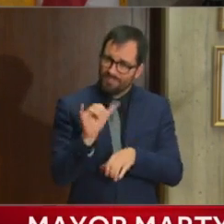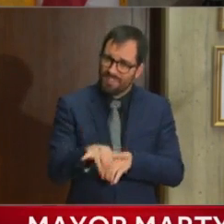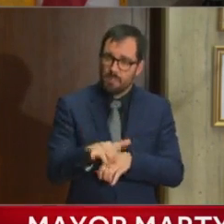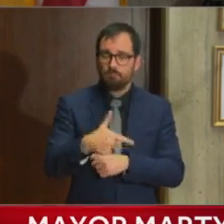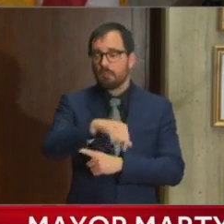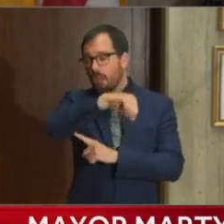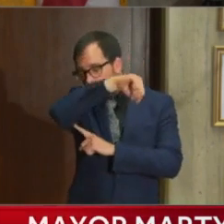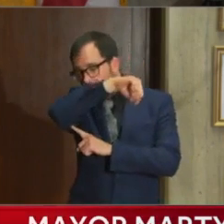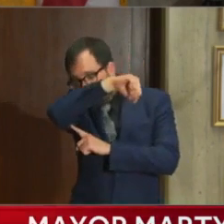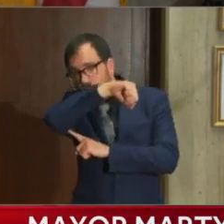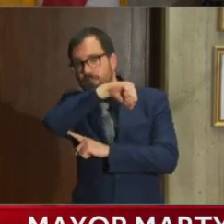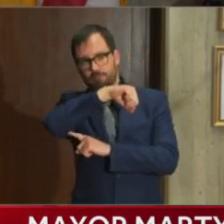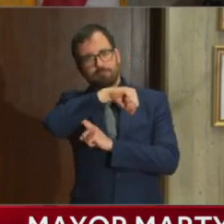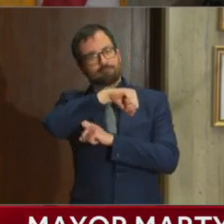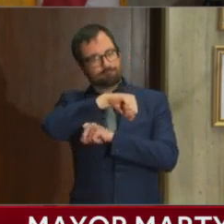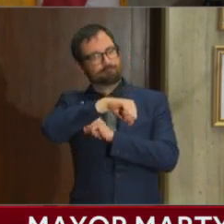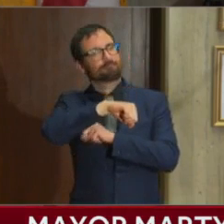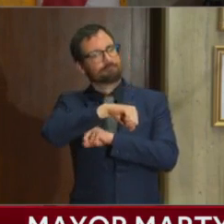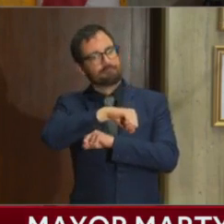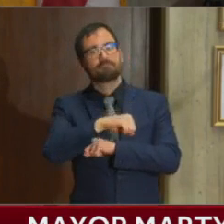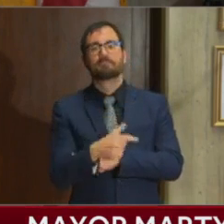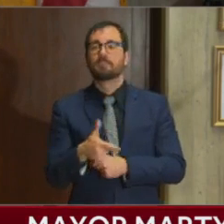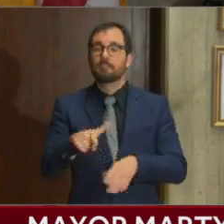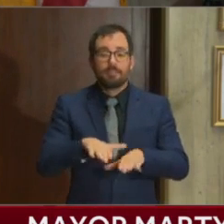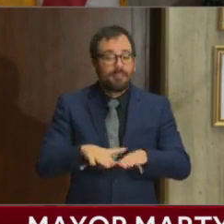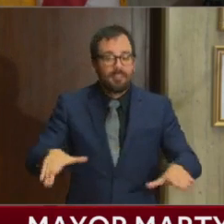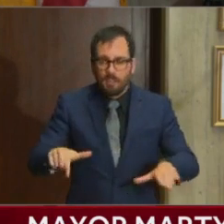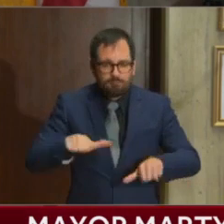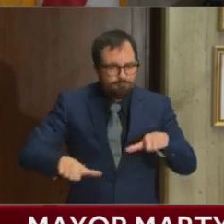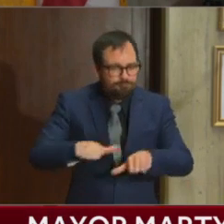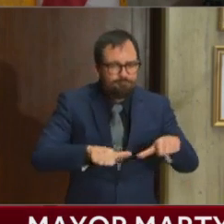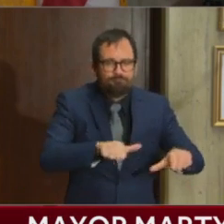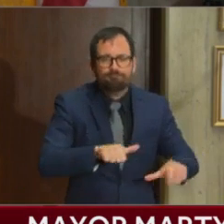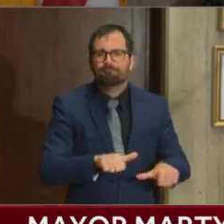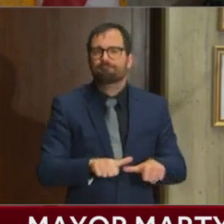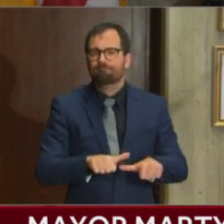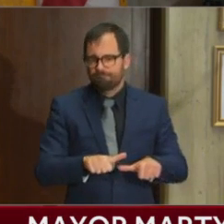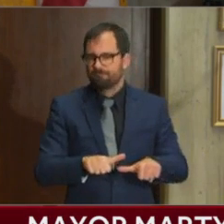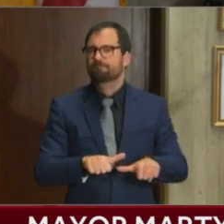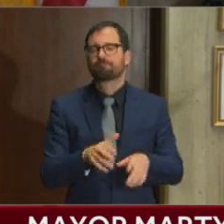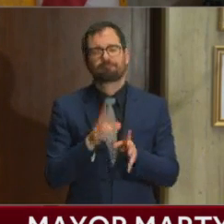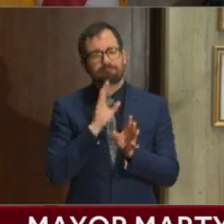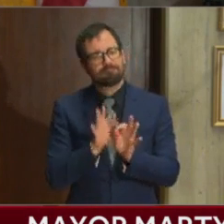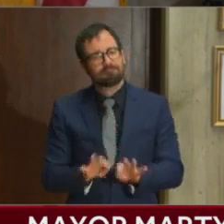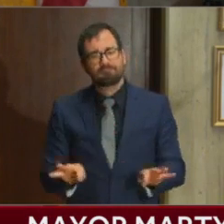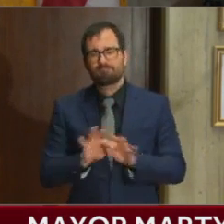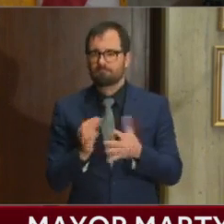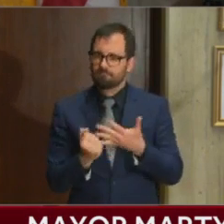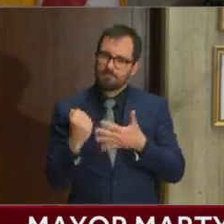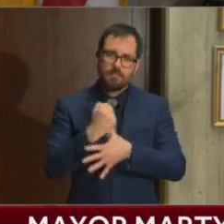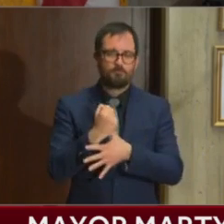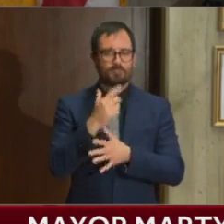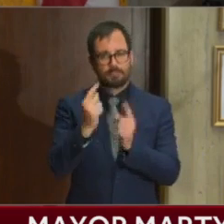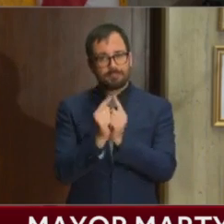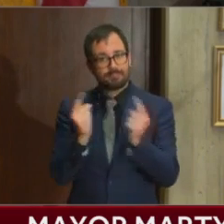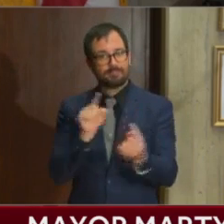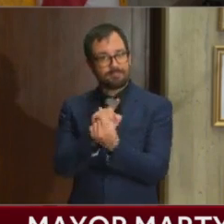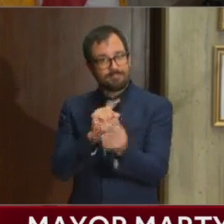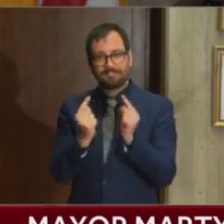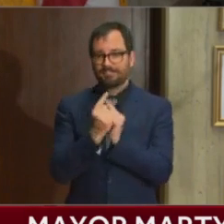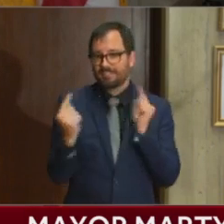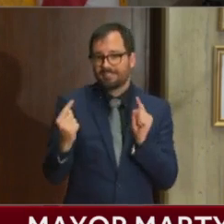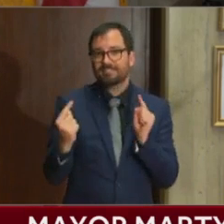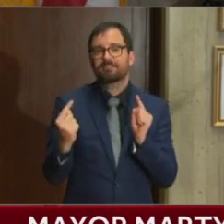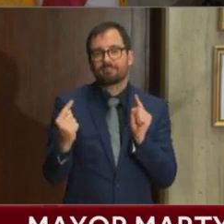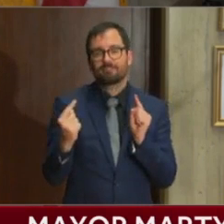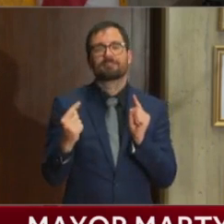a distance of at least 6 feet from other people, and stay home as much as possible. It's okay to go out for a walk and get fresh air